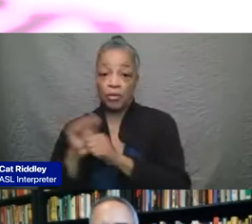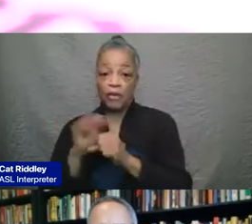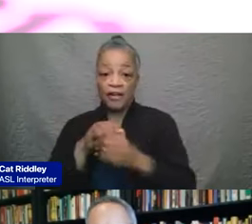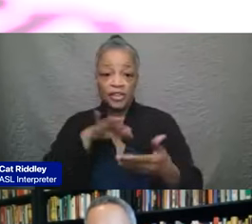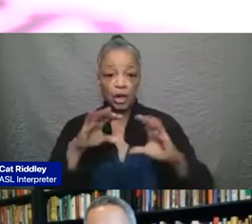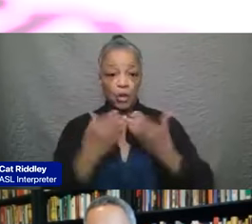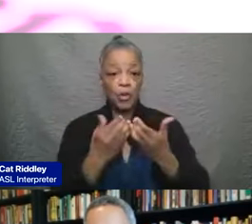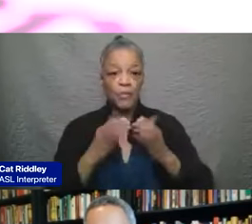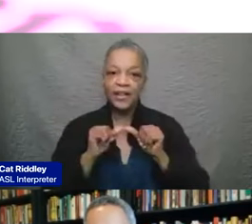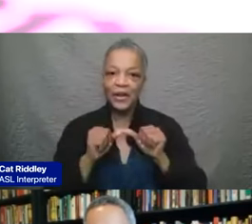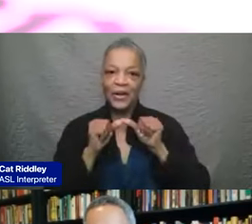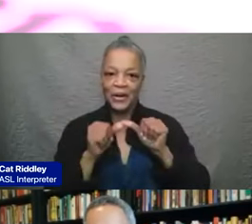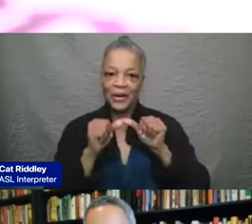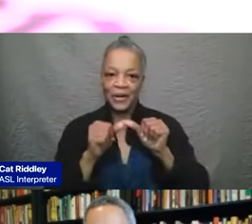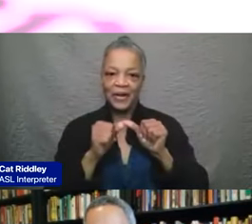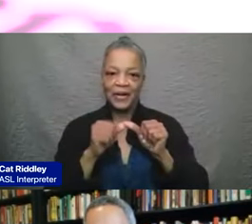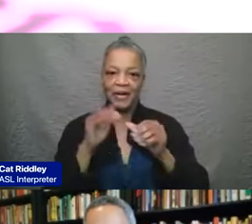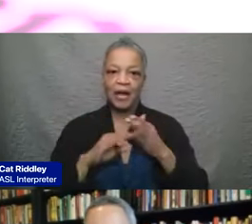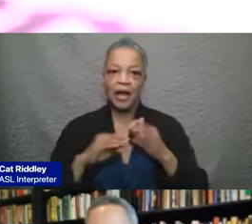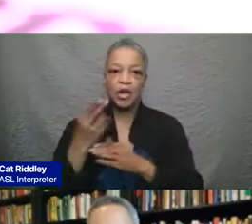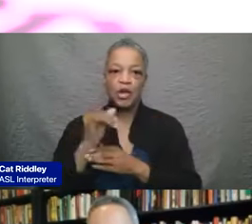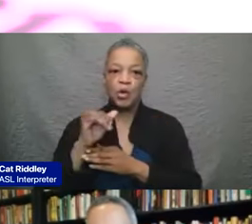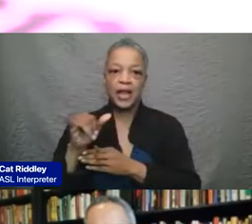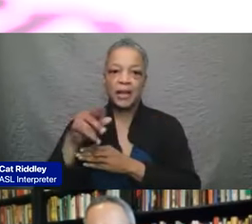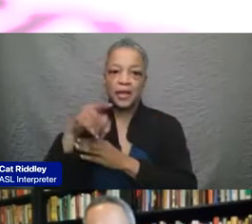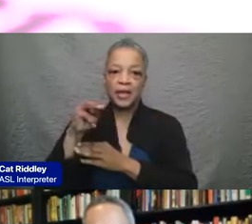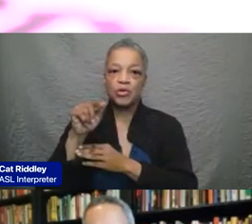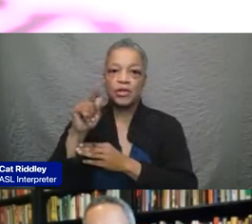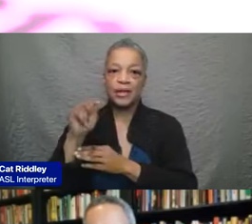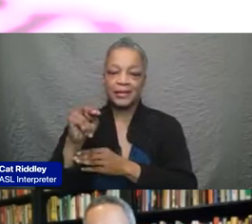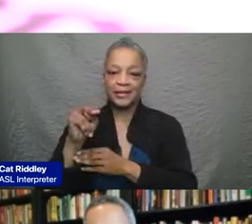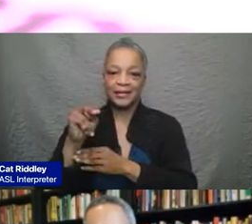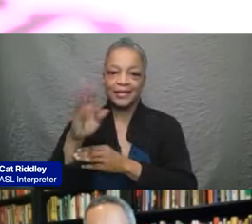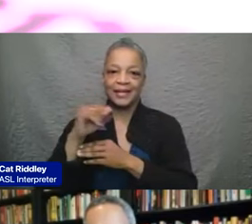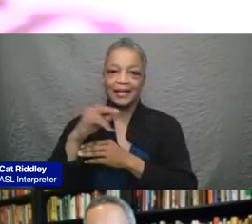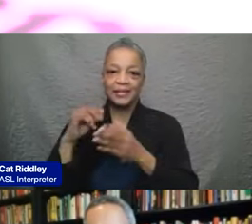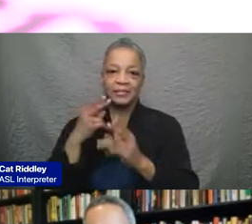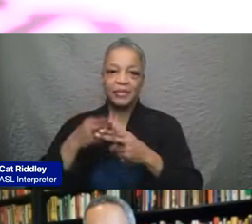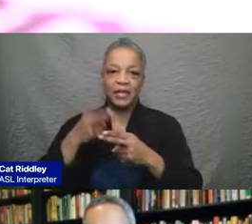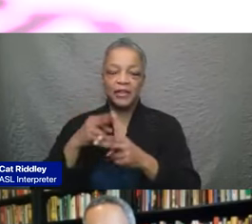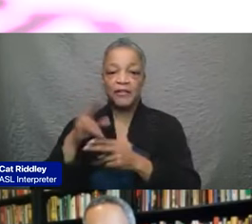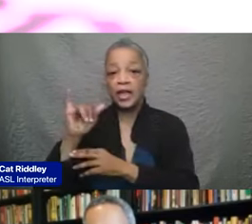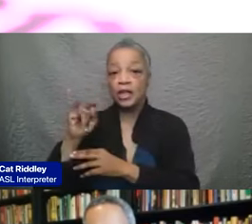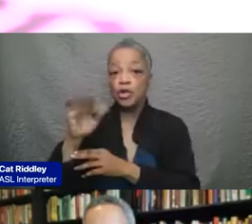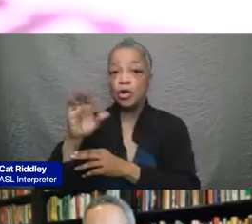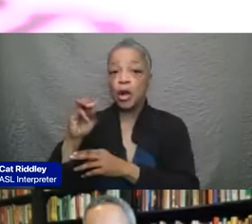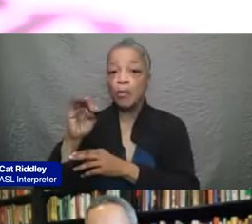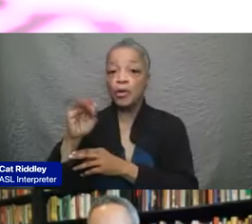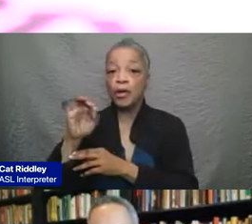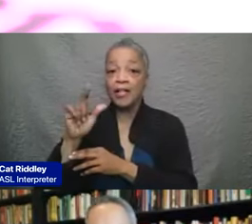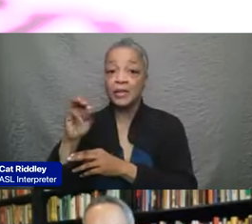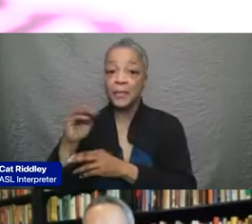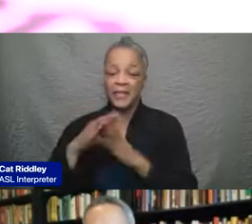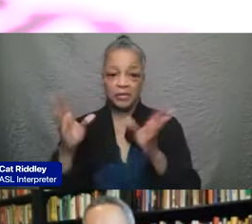that's ongoing on Huey P. Newton's notion of intercommunalism that's been meeting for the past